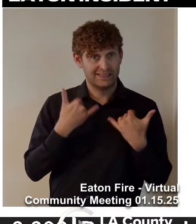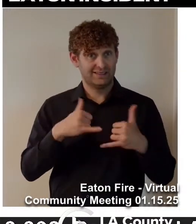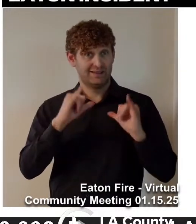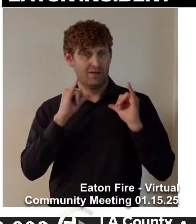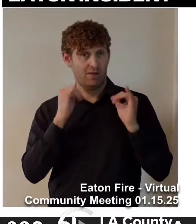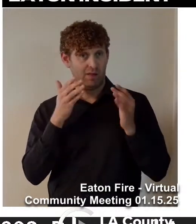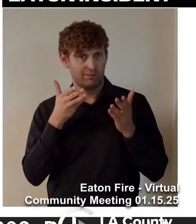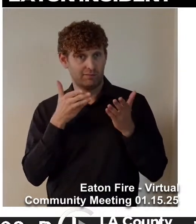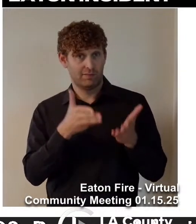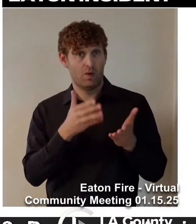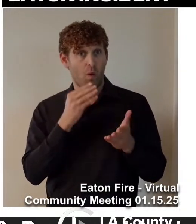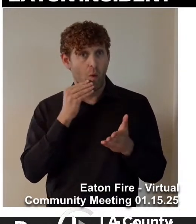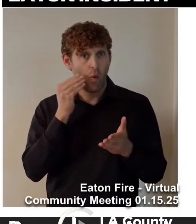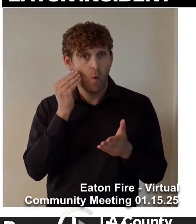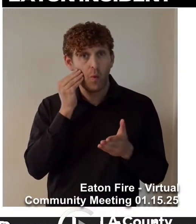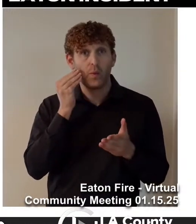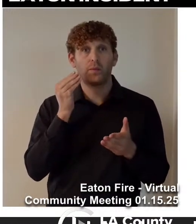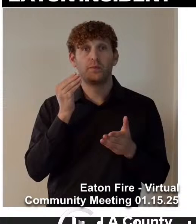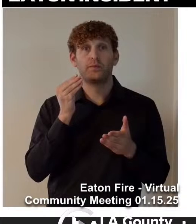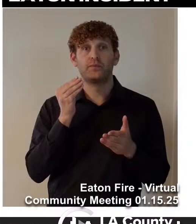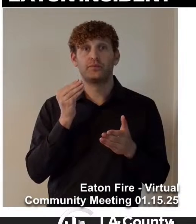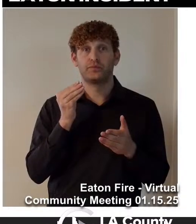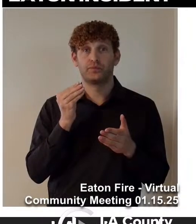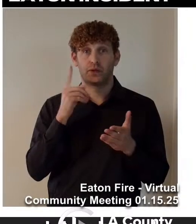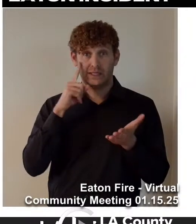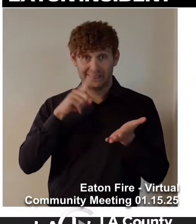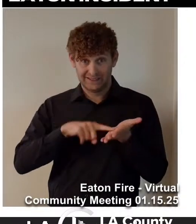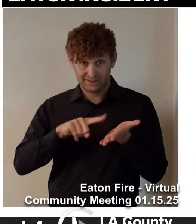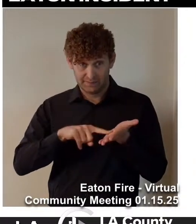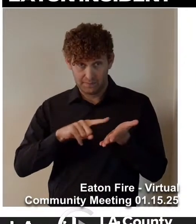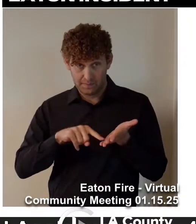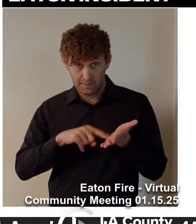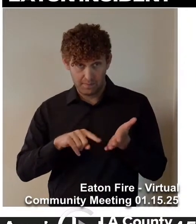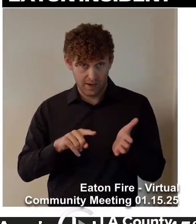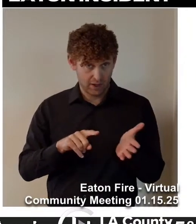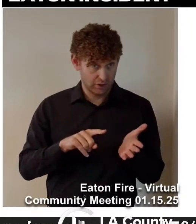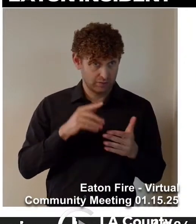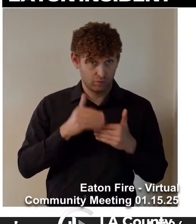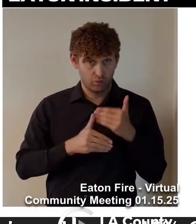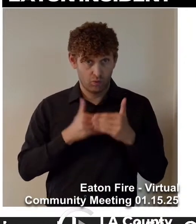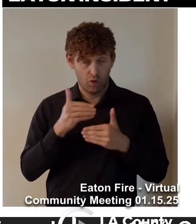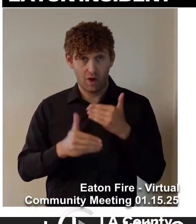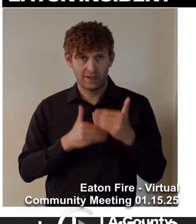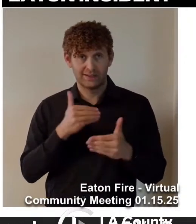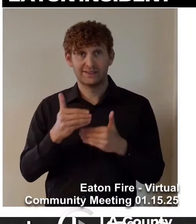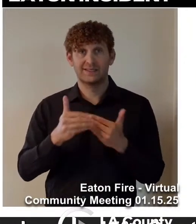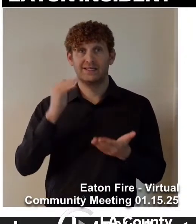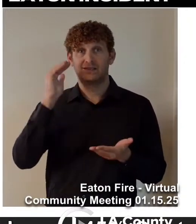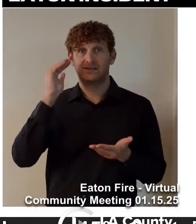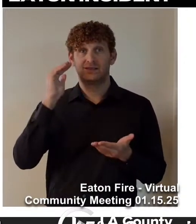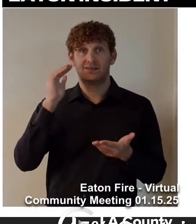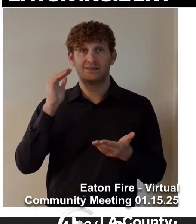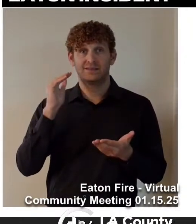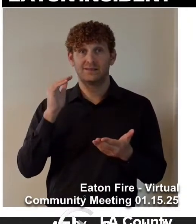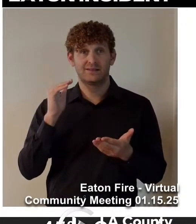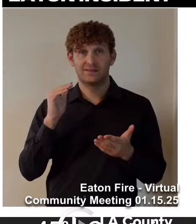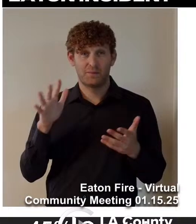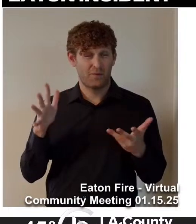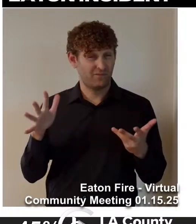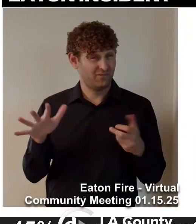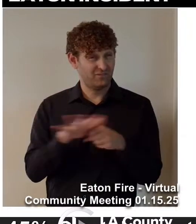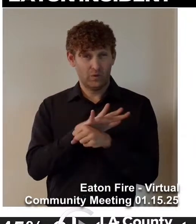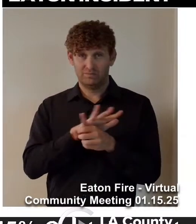would intact homes be started first in the process, since they may take less time than a home that is damaged or